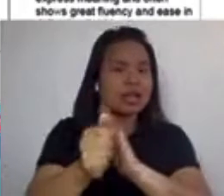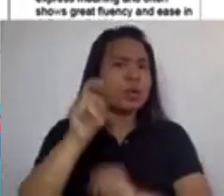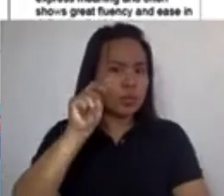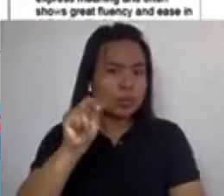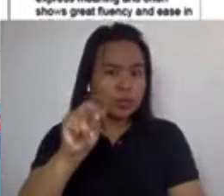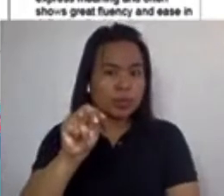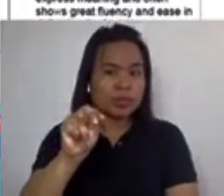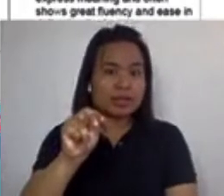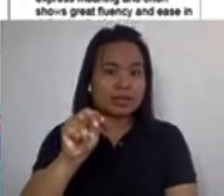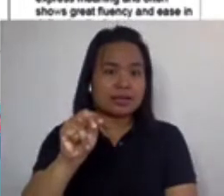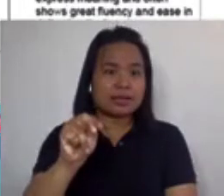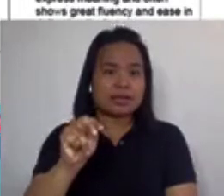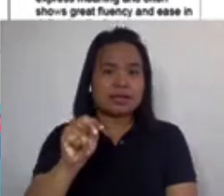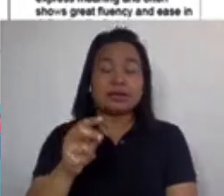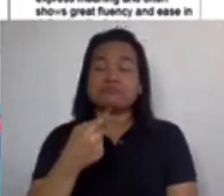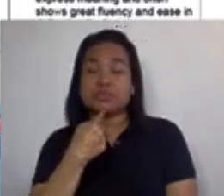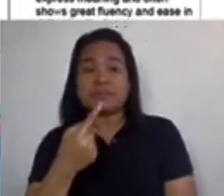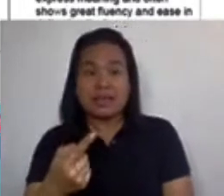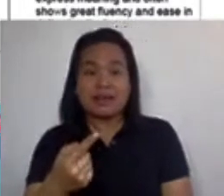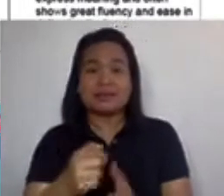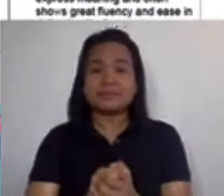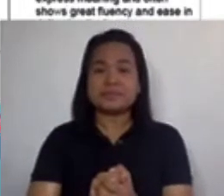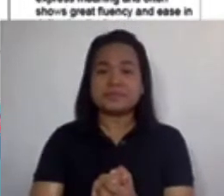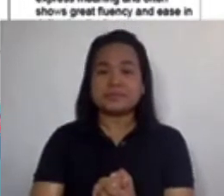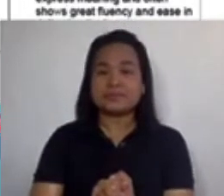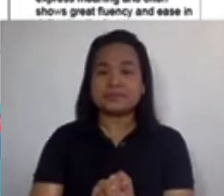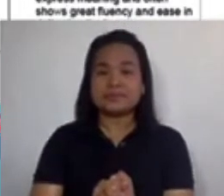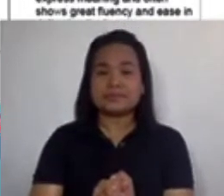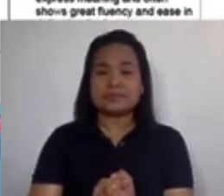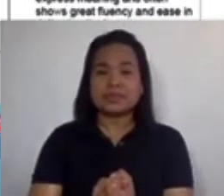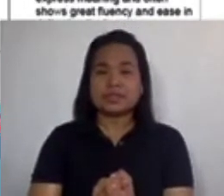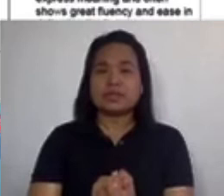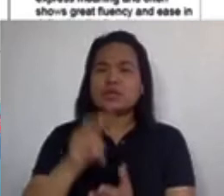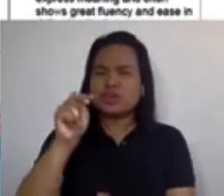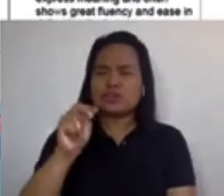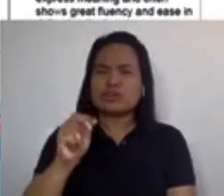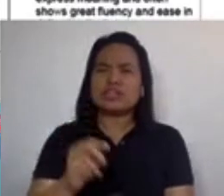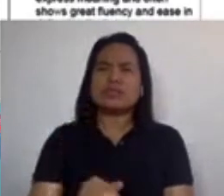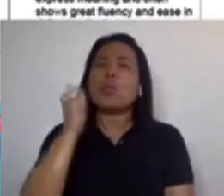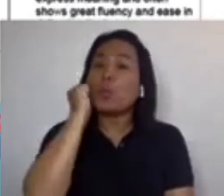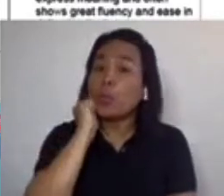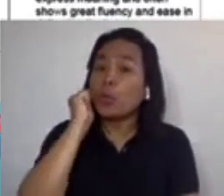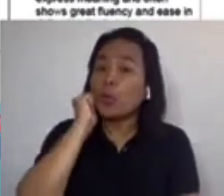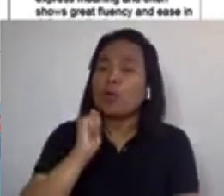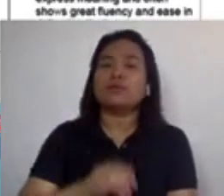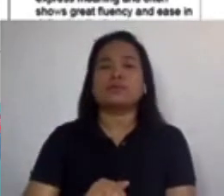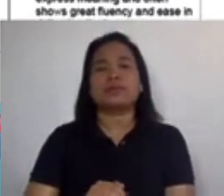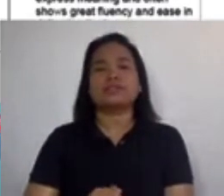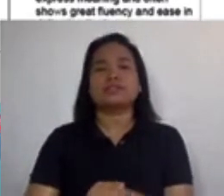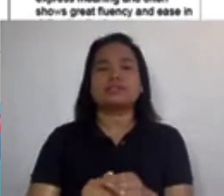as stated here at the bottom part of our rubric, consistently handle class discussions in any of the mediums